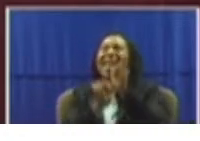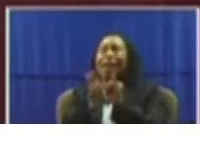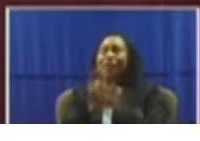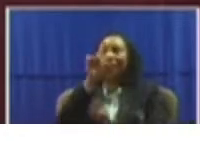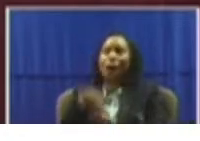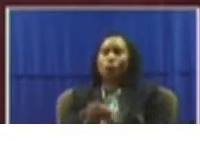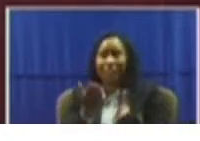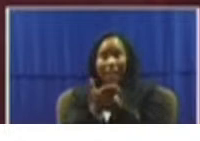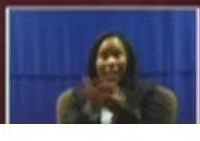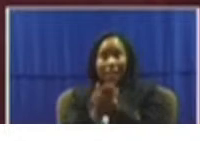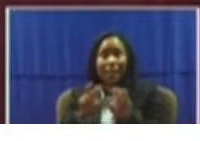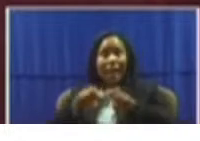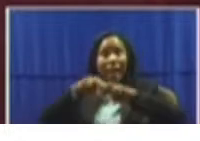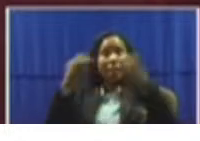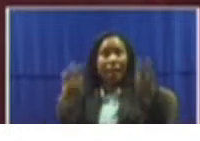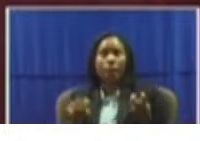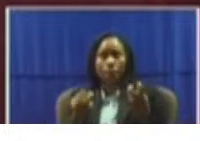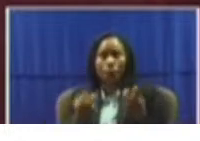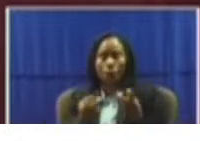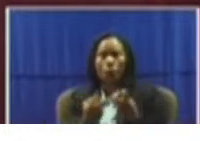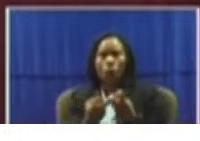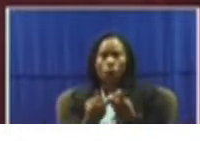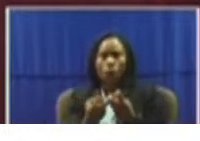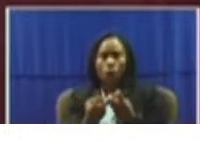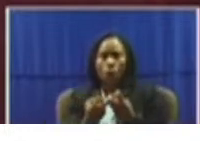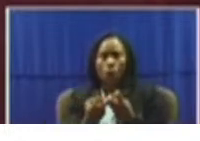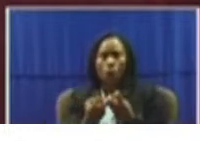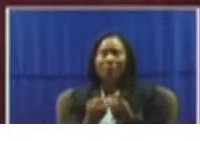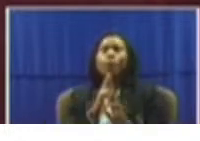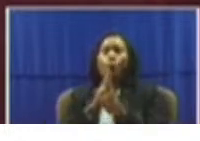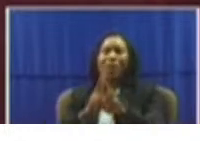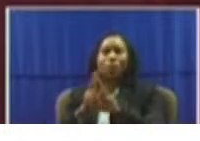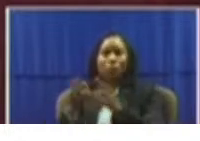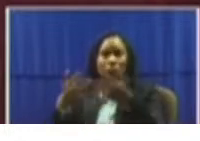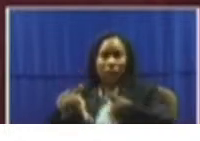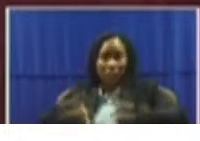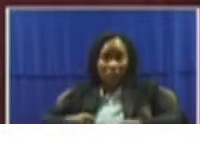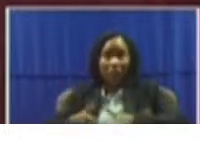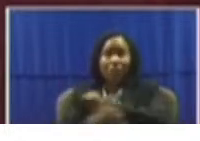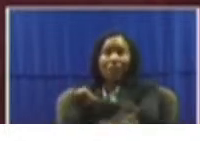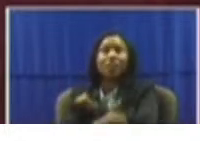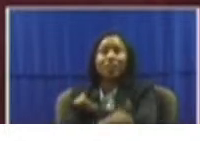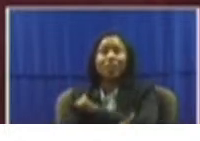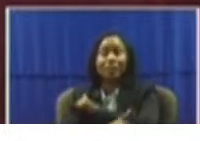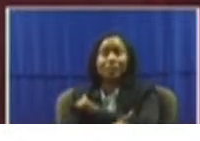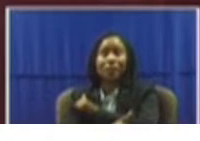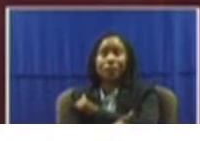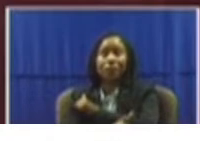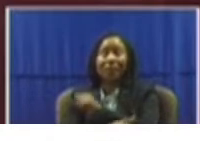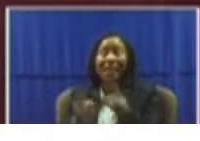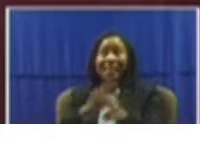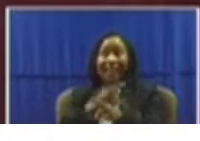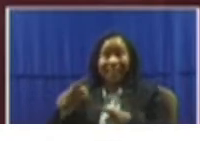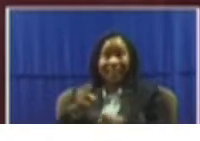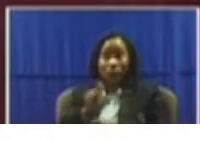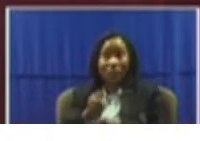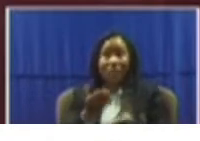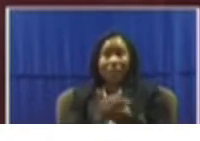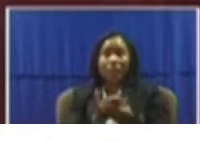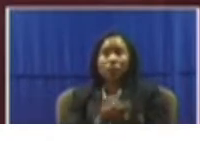were reported to the police stations in this country. What is the success of those cases?